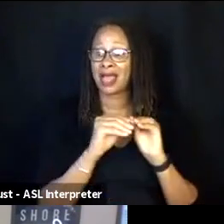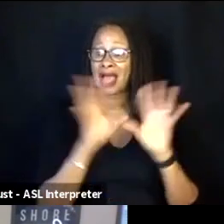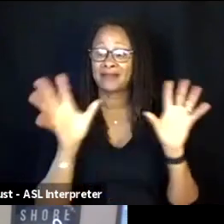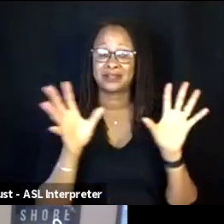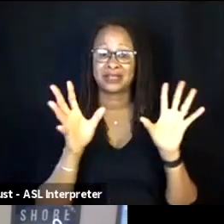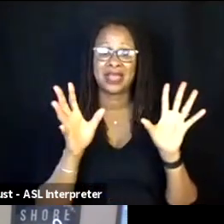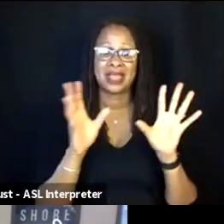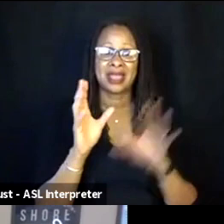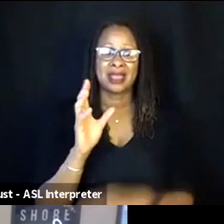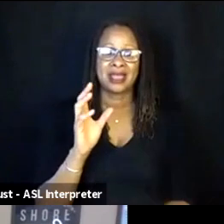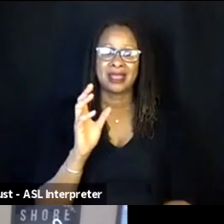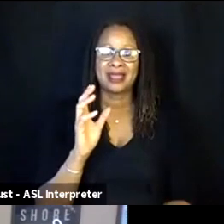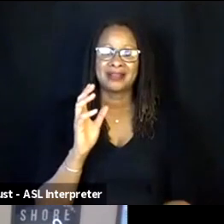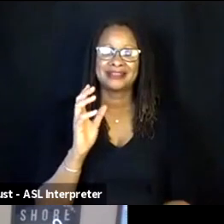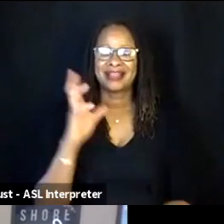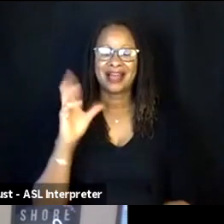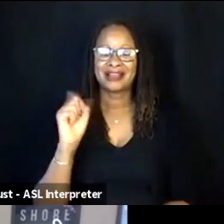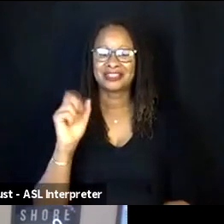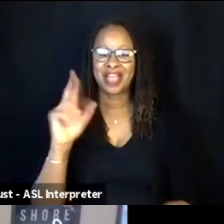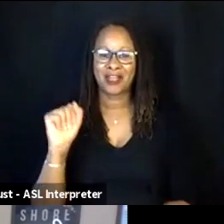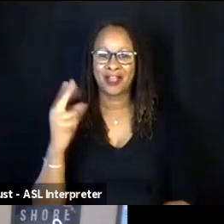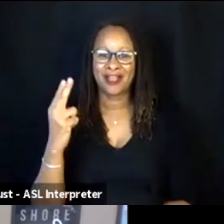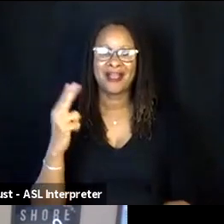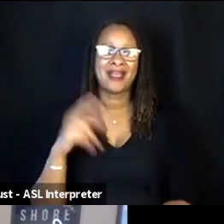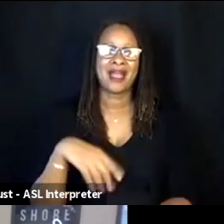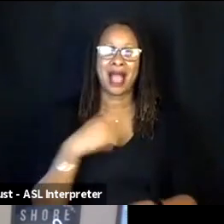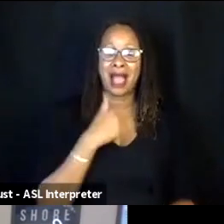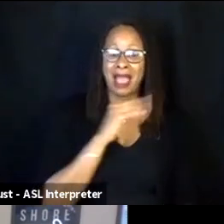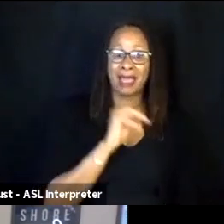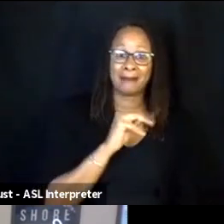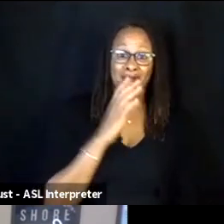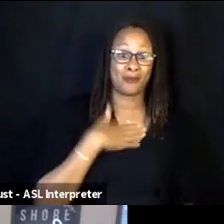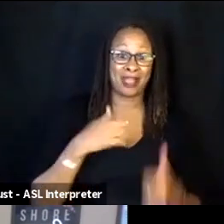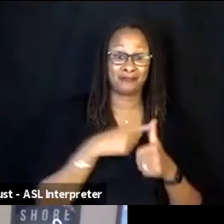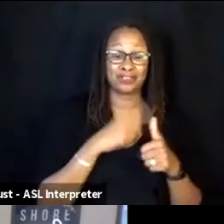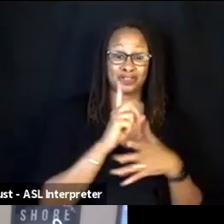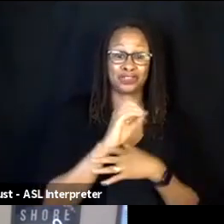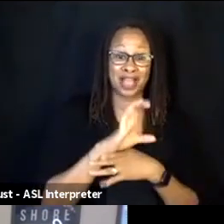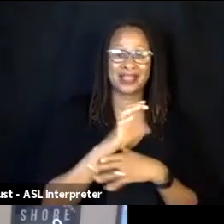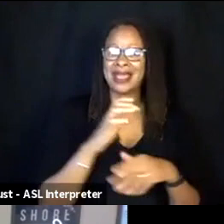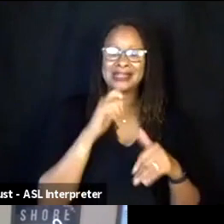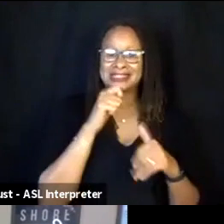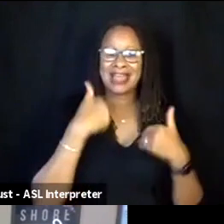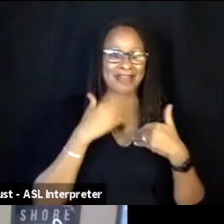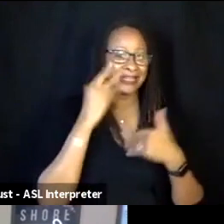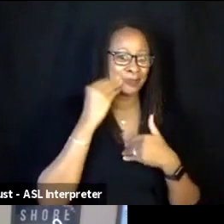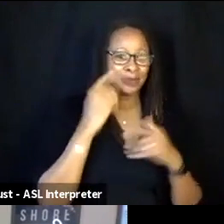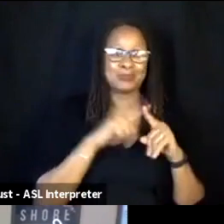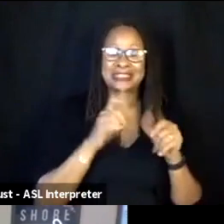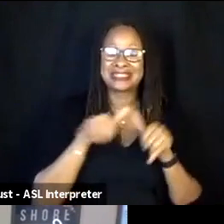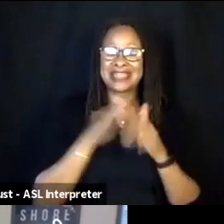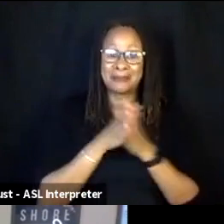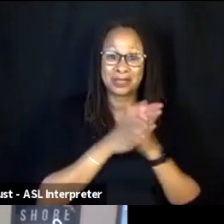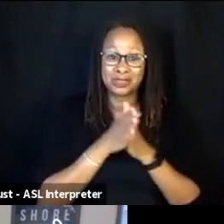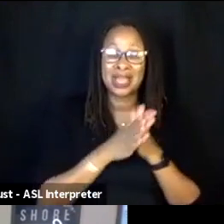much better filmmaker than I am for my original doc, which I had no experience, but I had the same motivation, which was to make this documentary